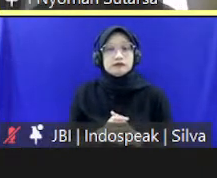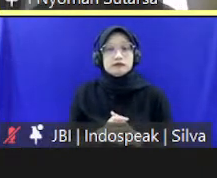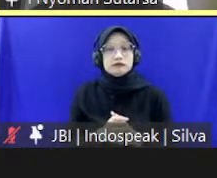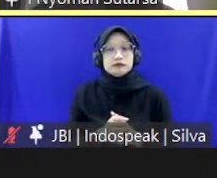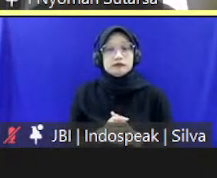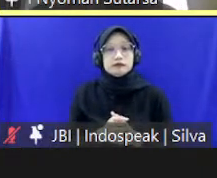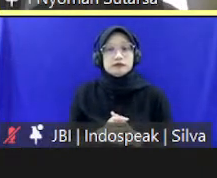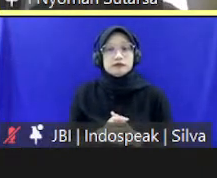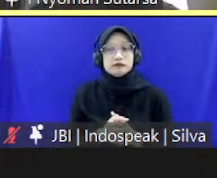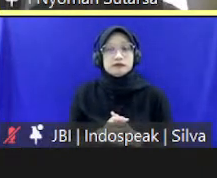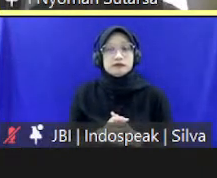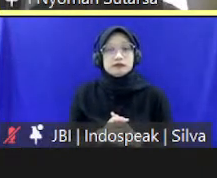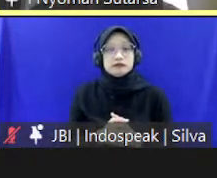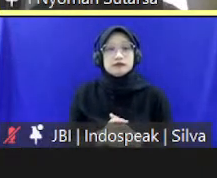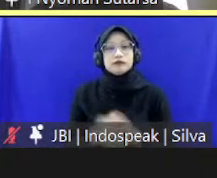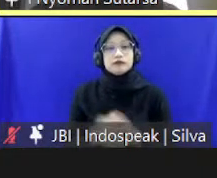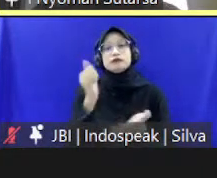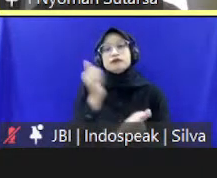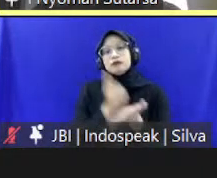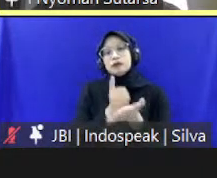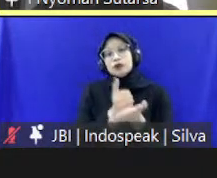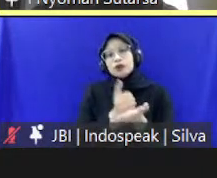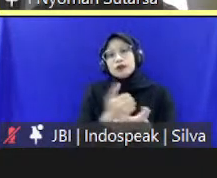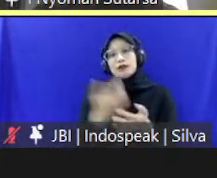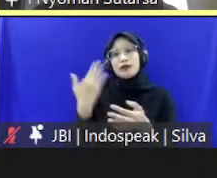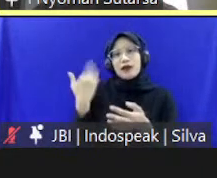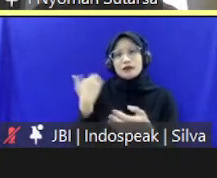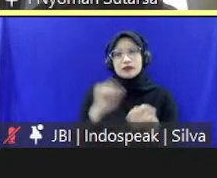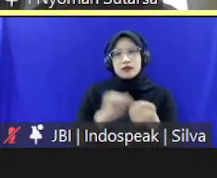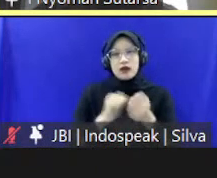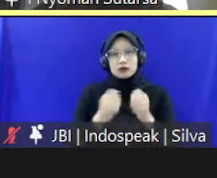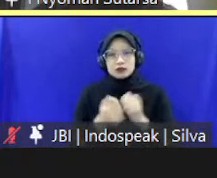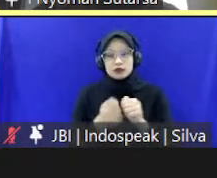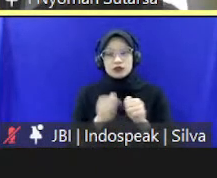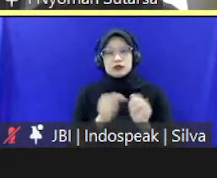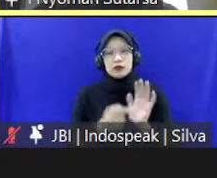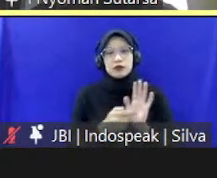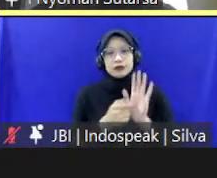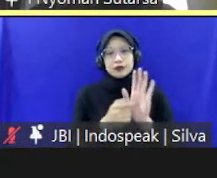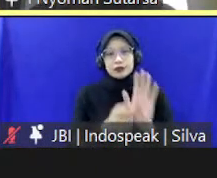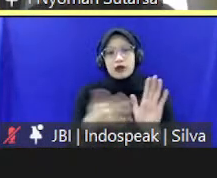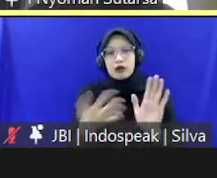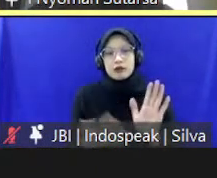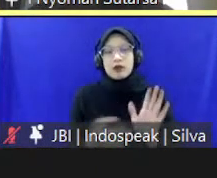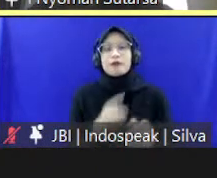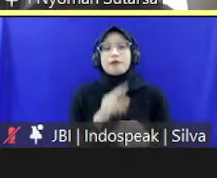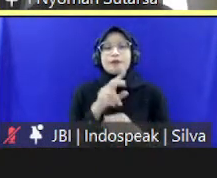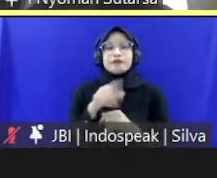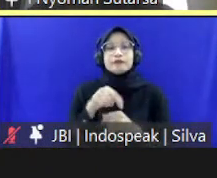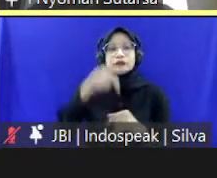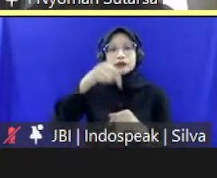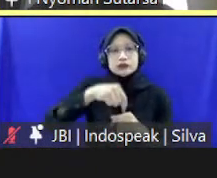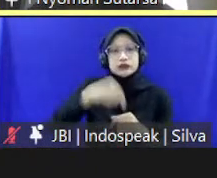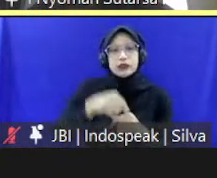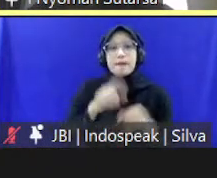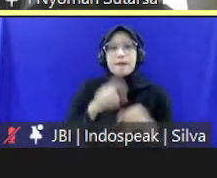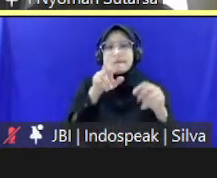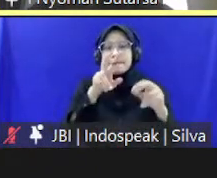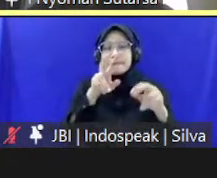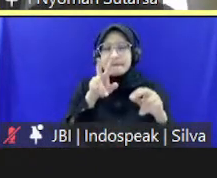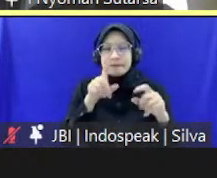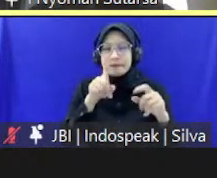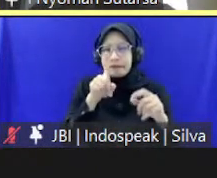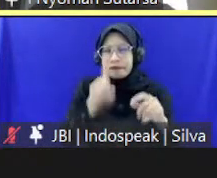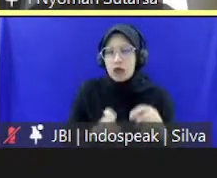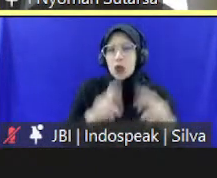need to disentangle these intersecting systemic risks to address health inequities. By applying an intersectional analysis,